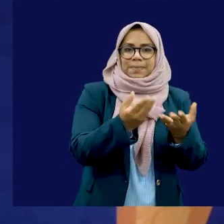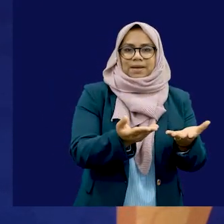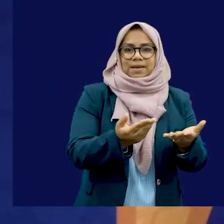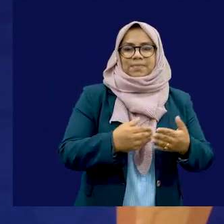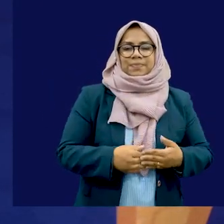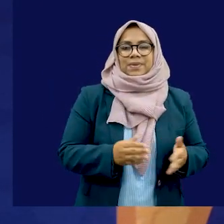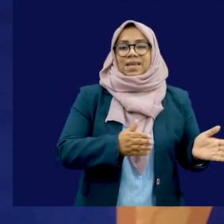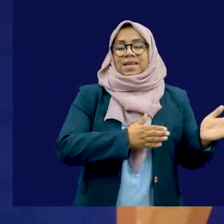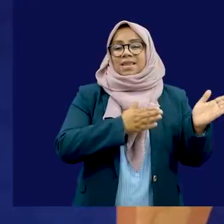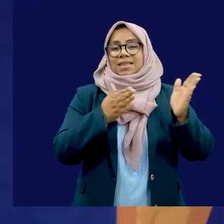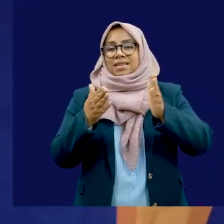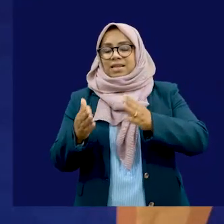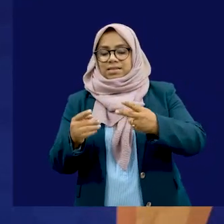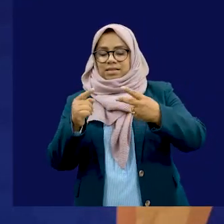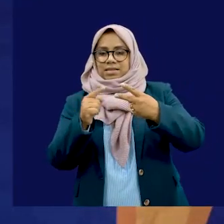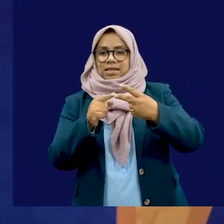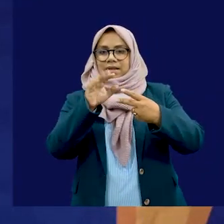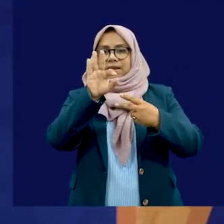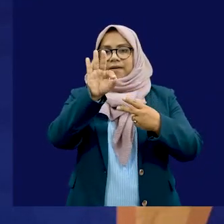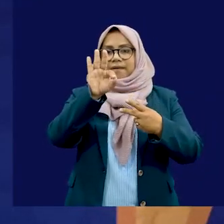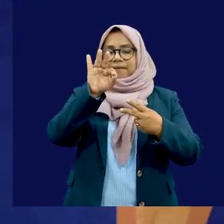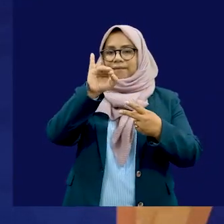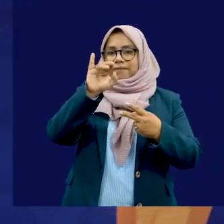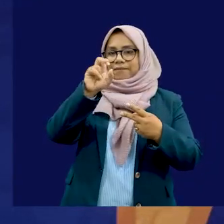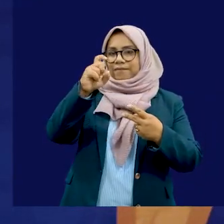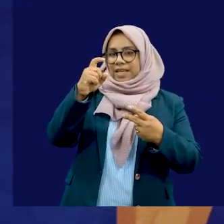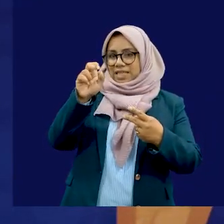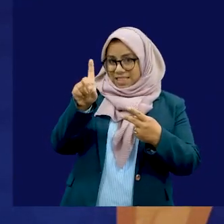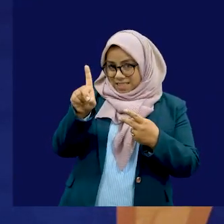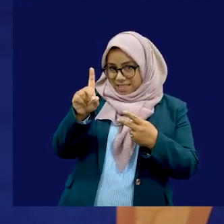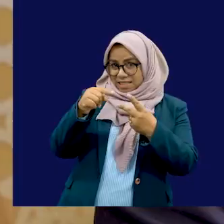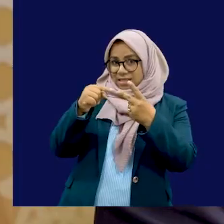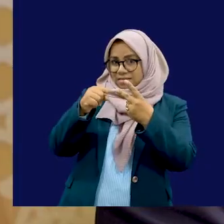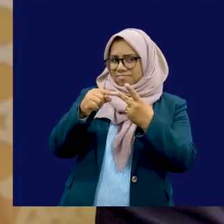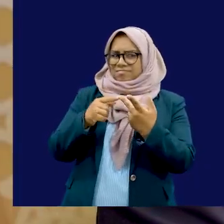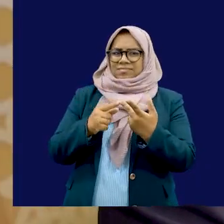category consists of fixed assets on which no zakat is due.